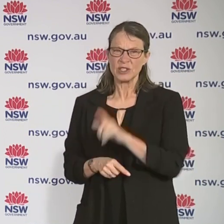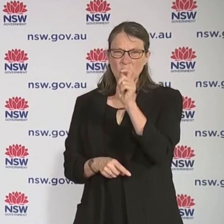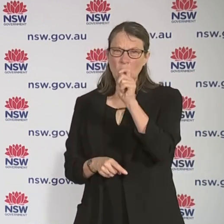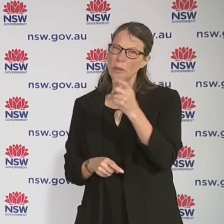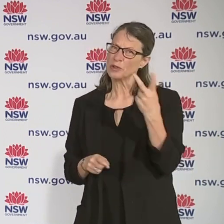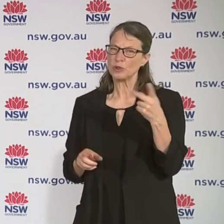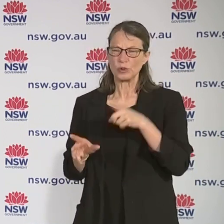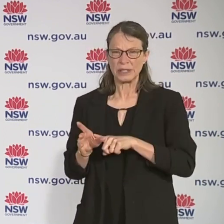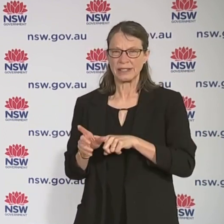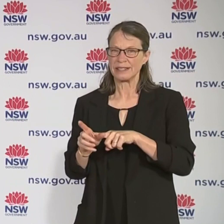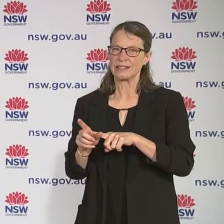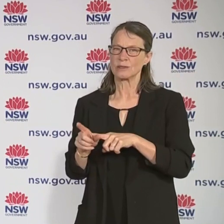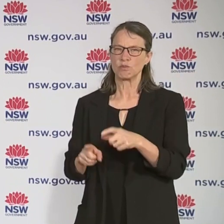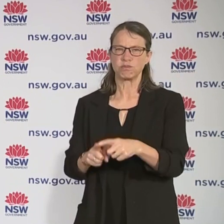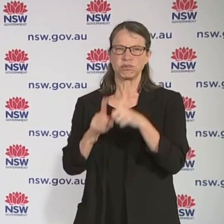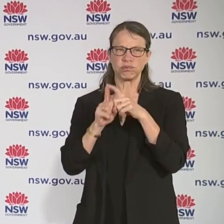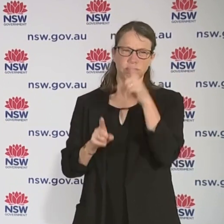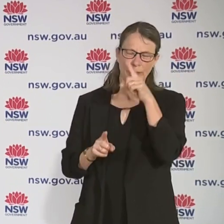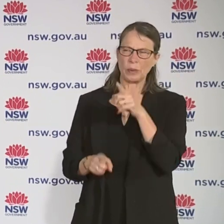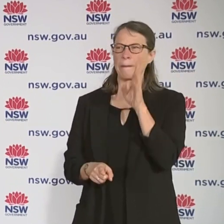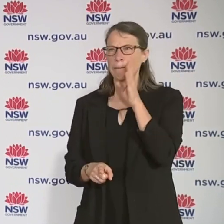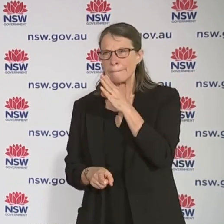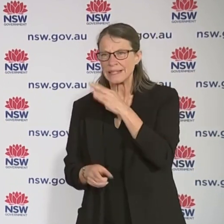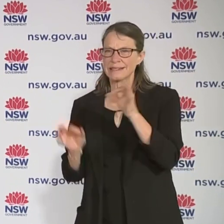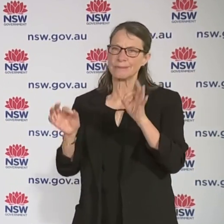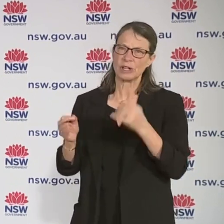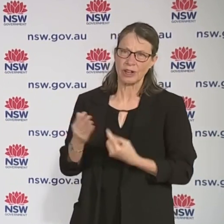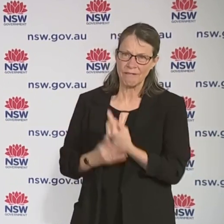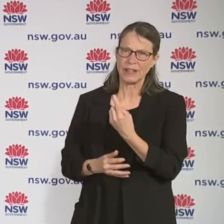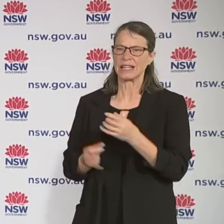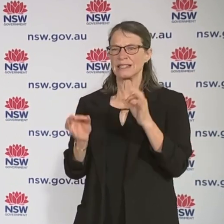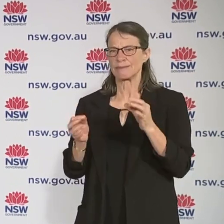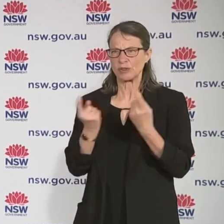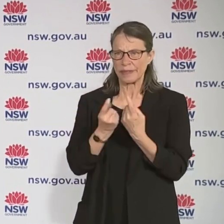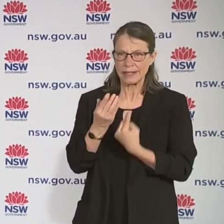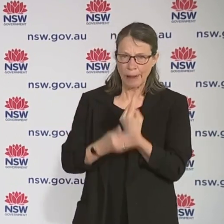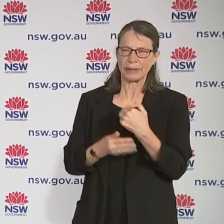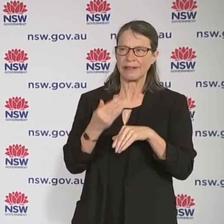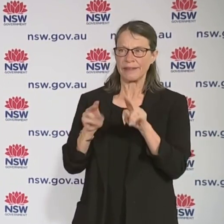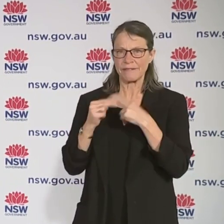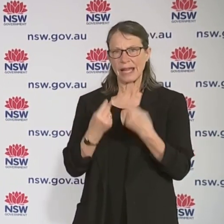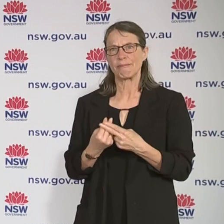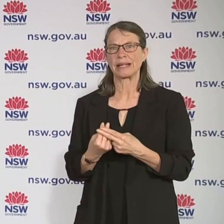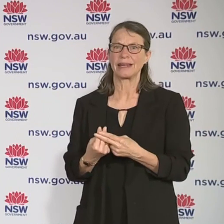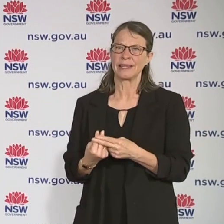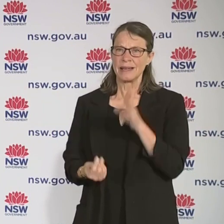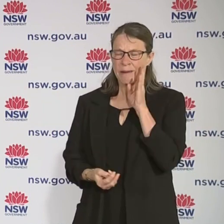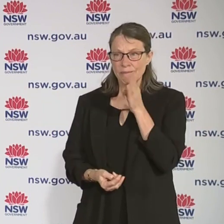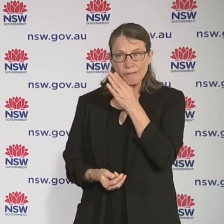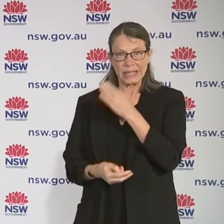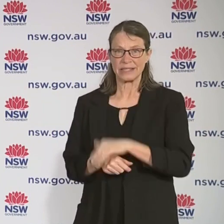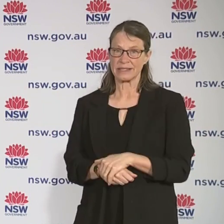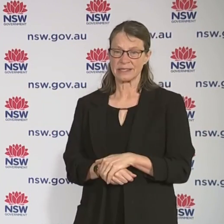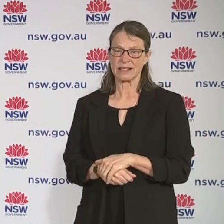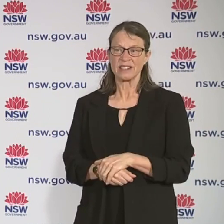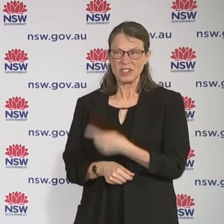people have missed out on major life milestones. If there's a silver lining, the silver lining is I think all of us have appreciated what's most important to us. And we want to make